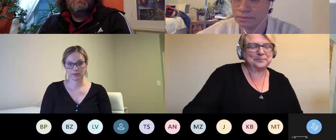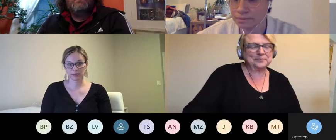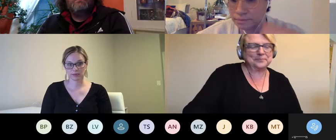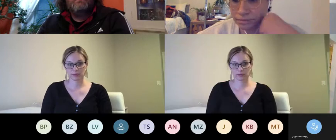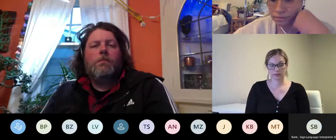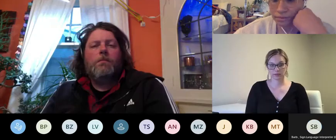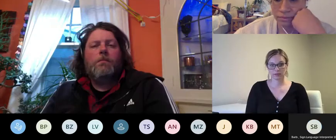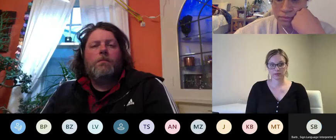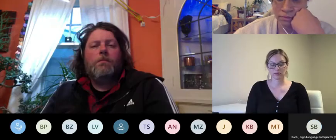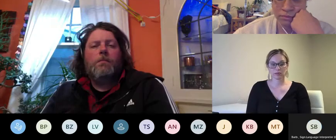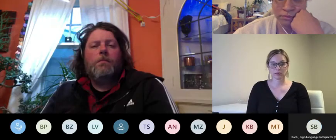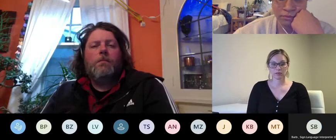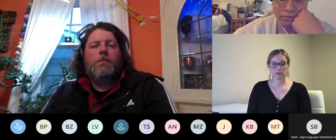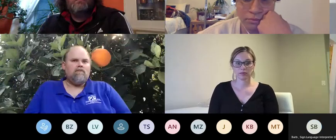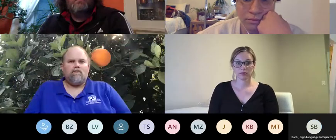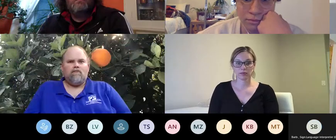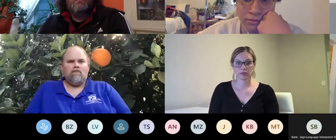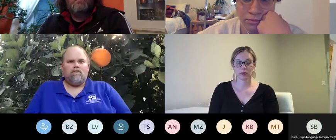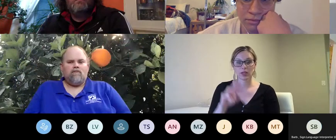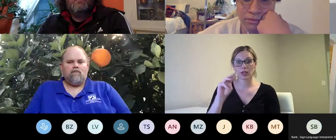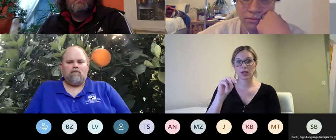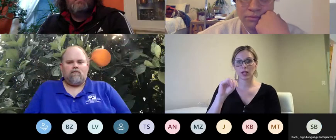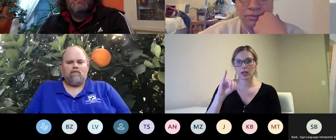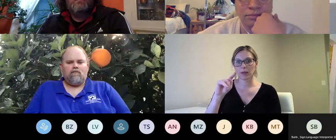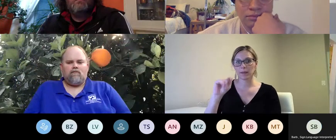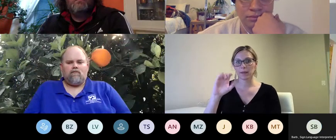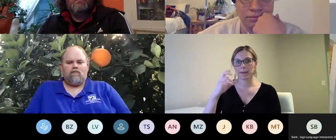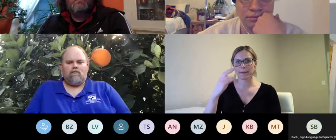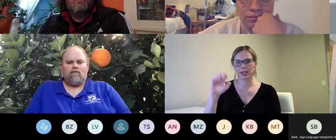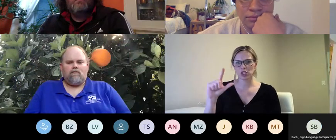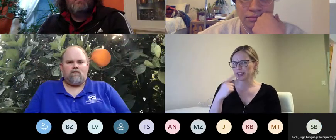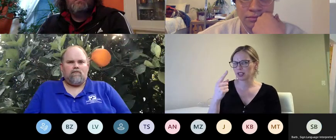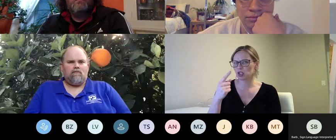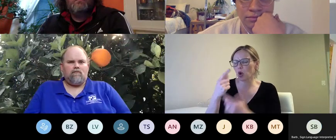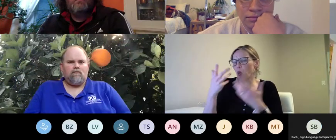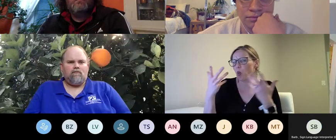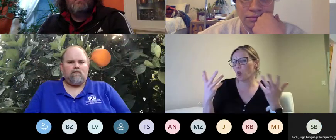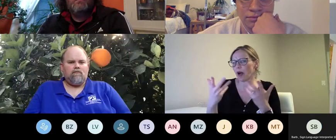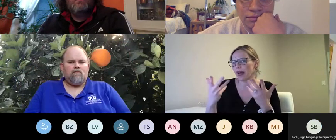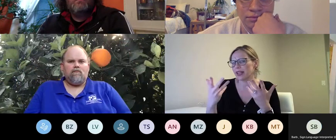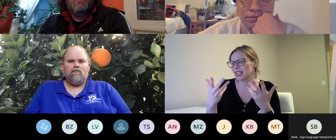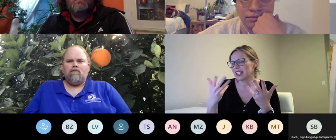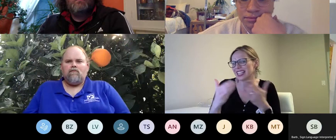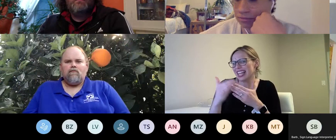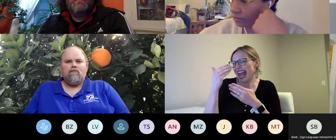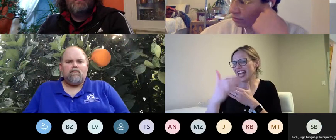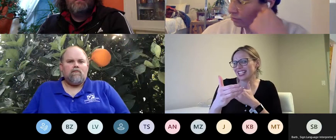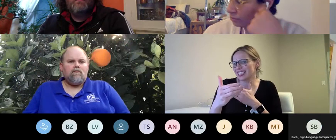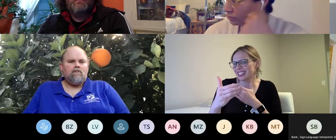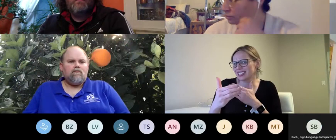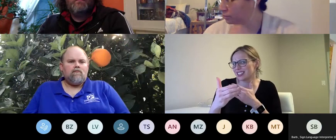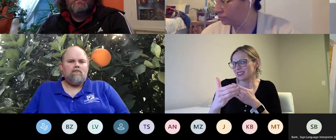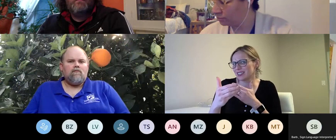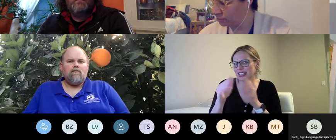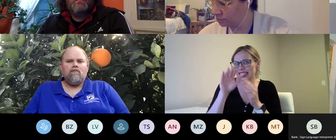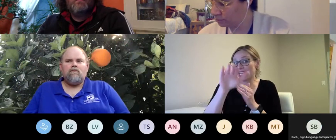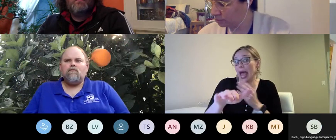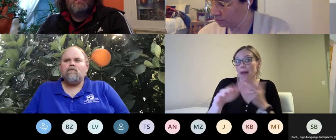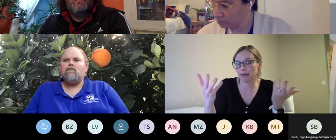Sorry. So I guess like what is the next step, like, and when, I guess?